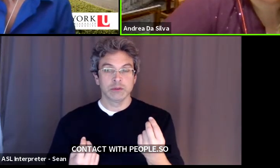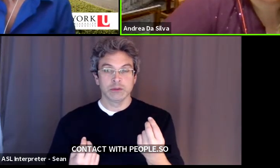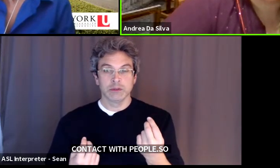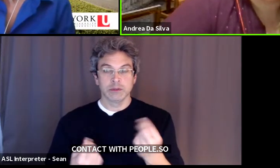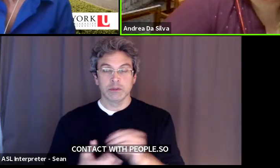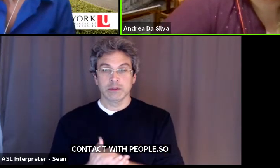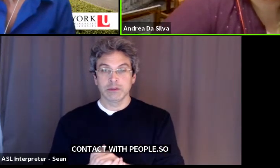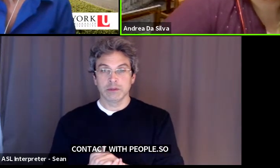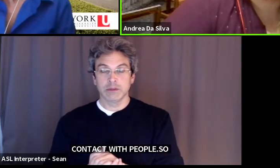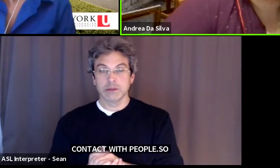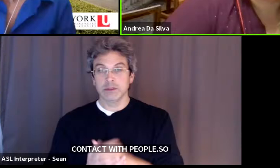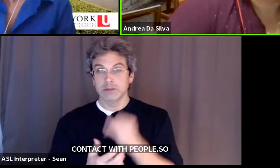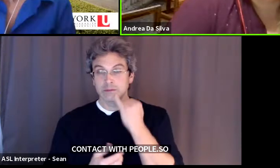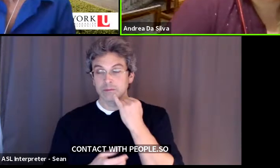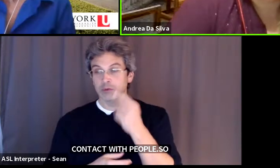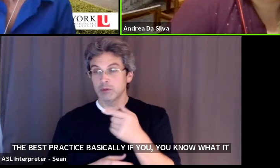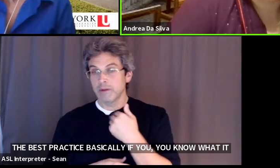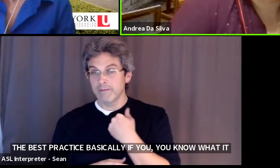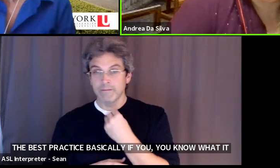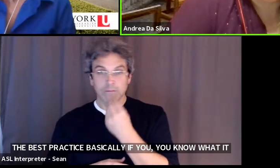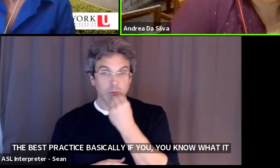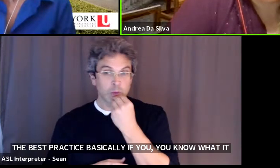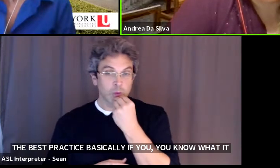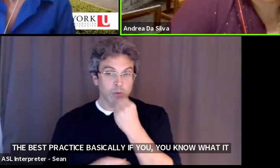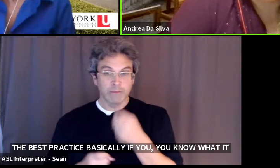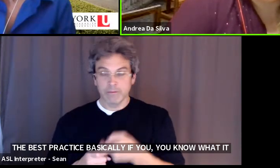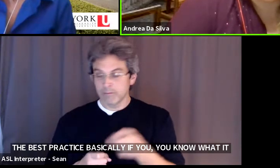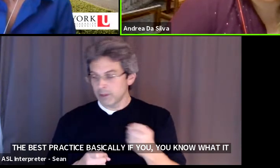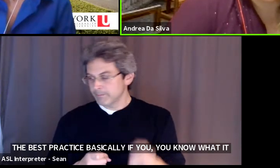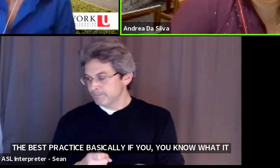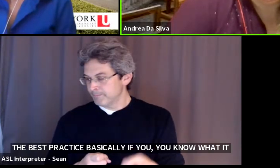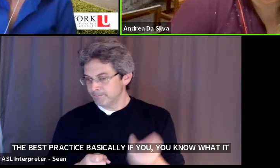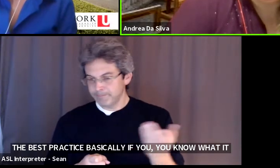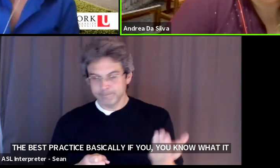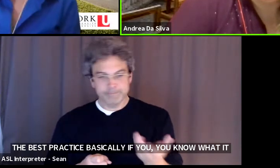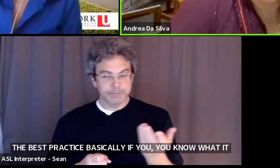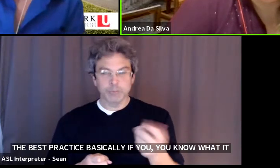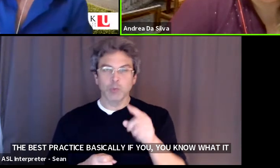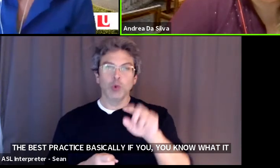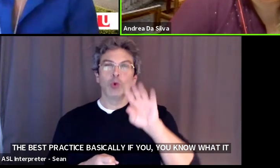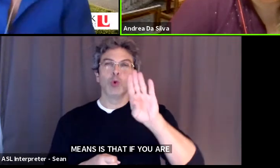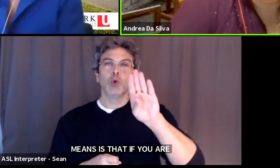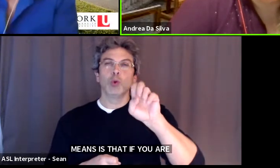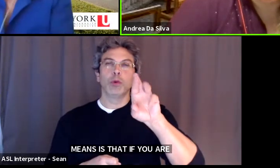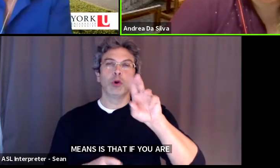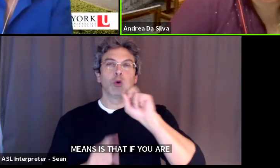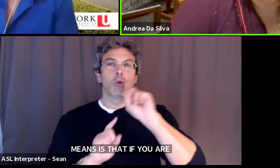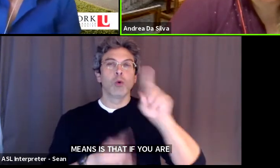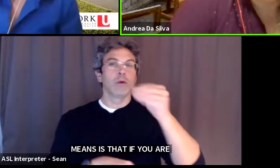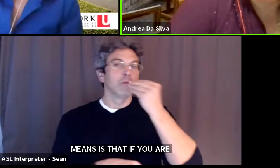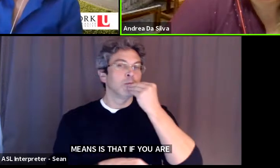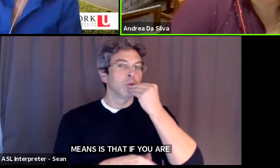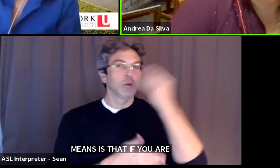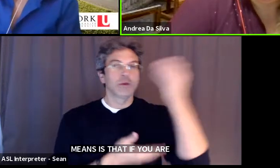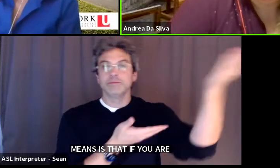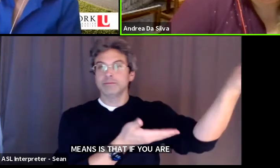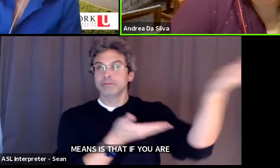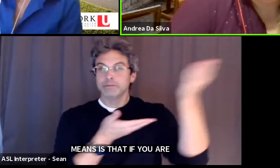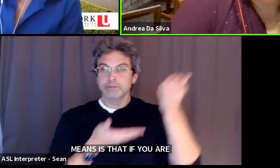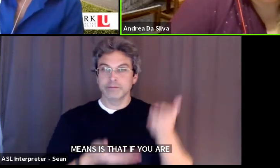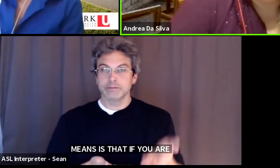that if you're getting a food from let's say if you're Ubering your food or getting it delivered from